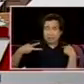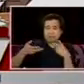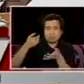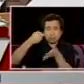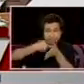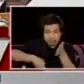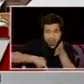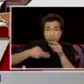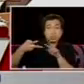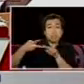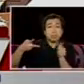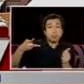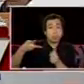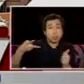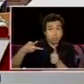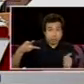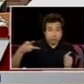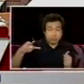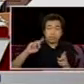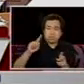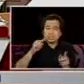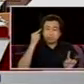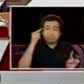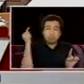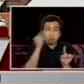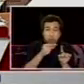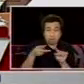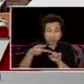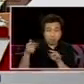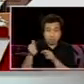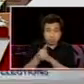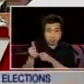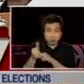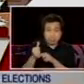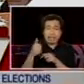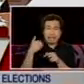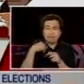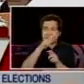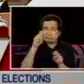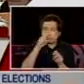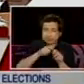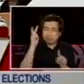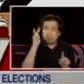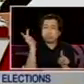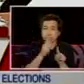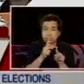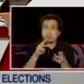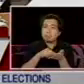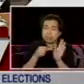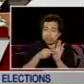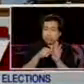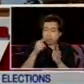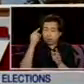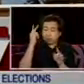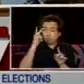and the allowances. Okay. His point is that the allowances, no, are there for specific purposes. They're supposed to cover expenses,